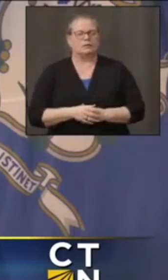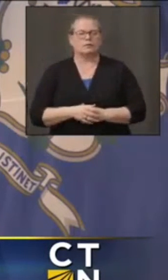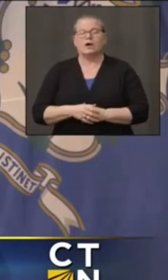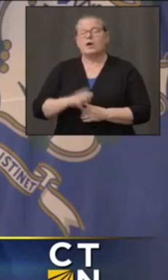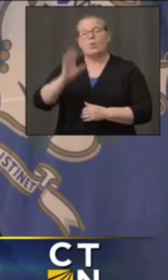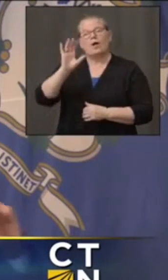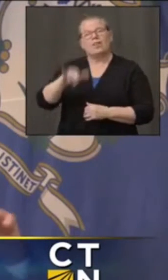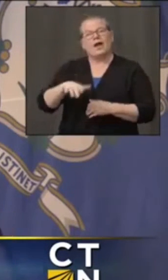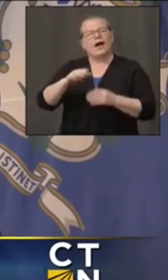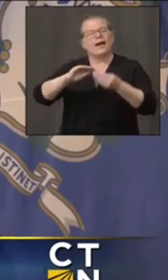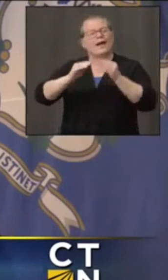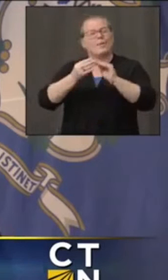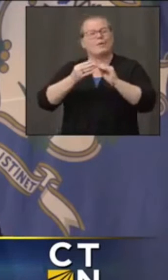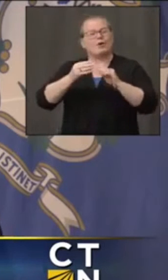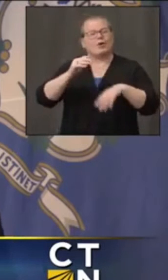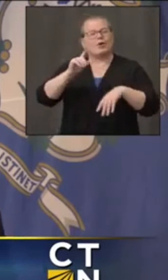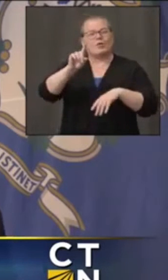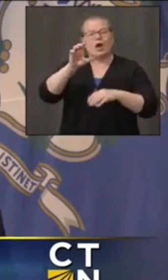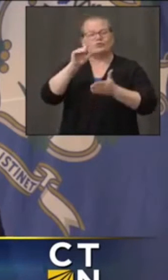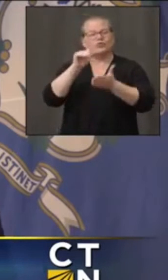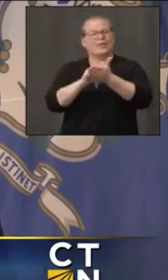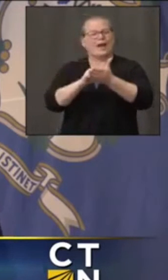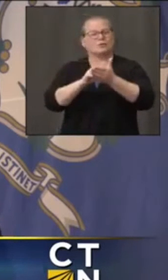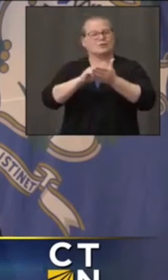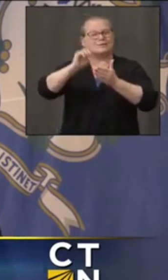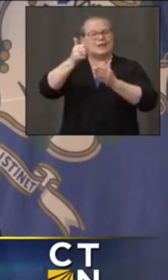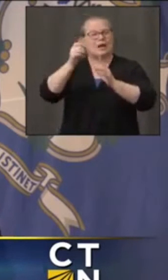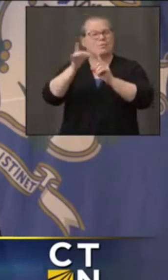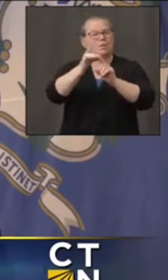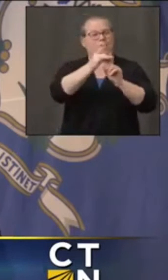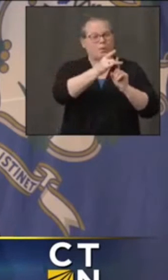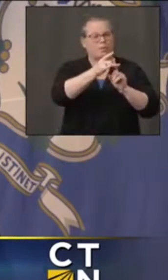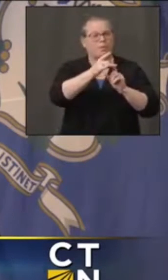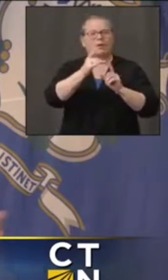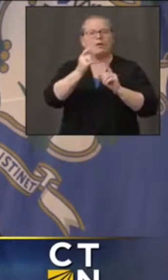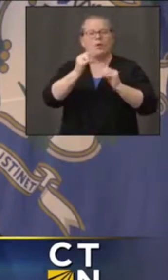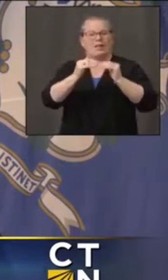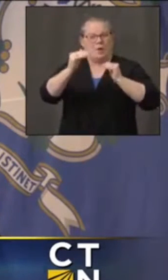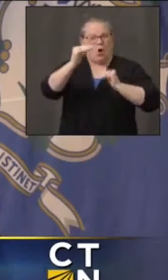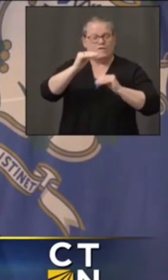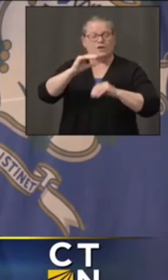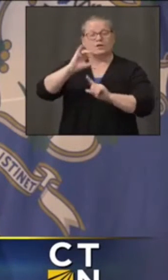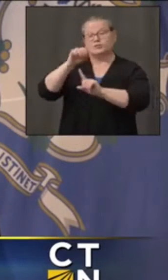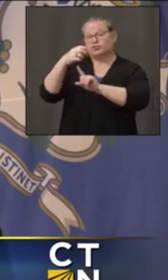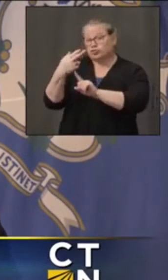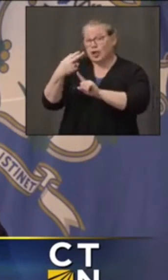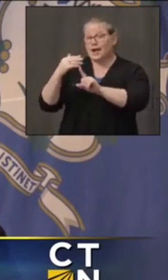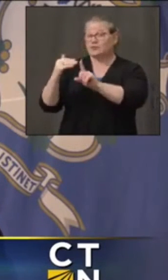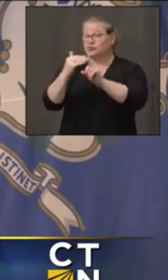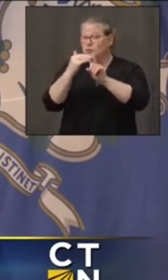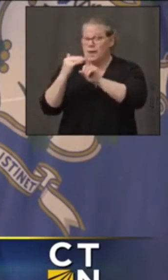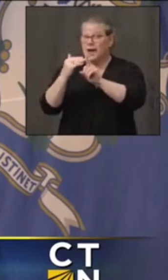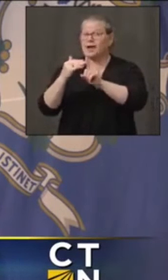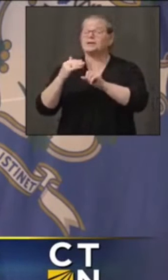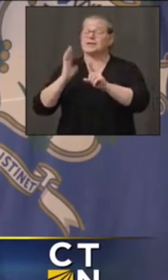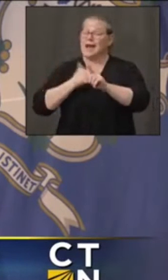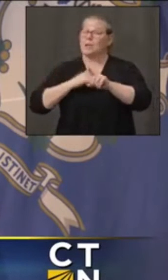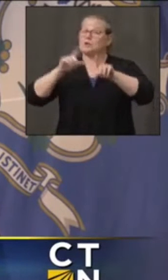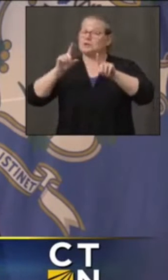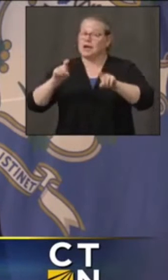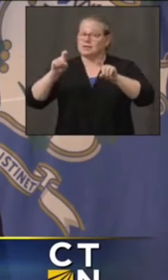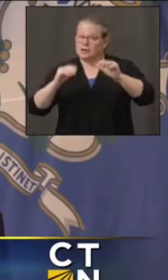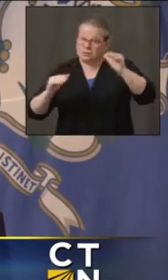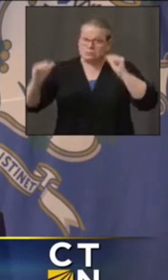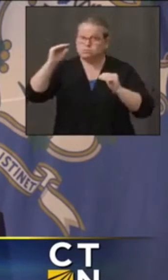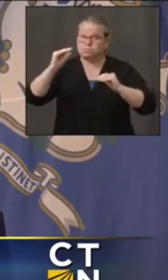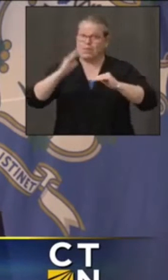100,000 number we had as one of our metrics. As Josh will remind us, we do twice as much testing as most people as well, so that skews it. Paul has